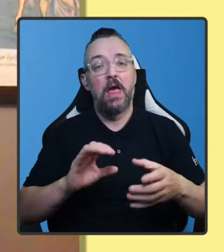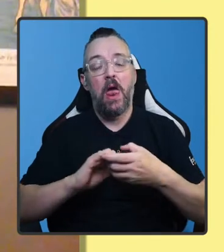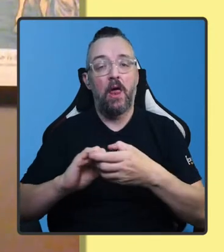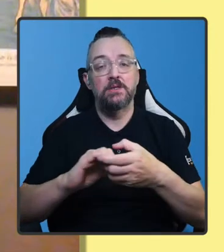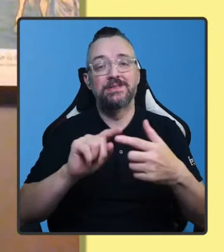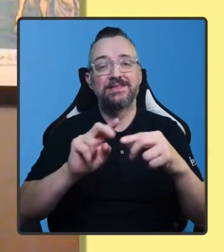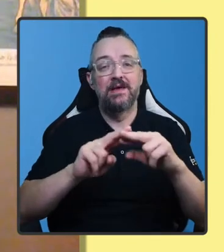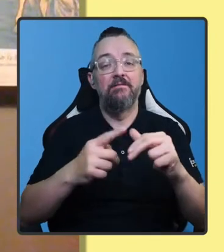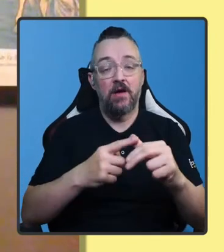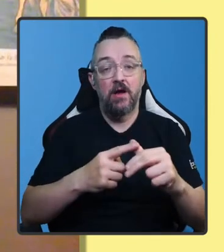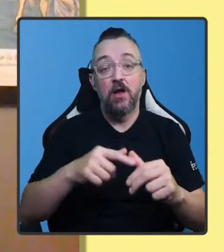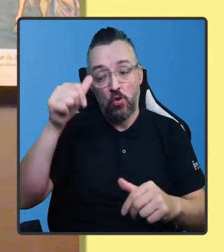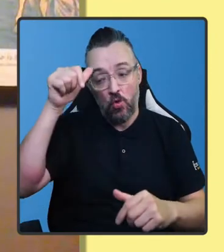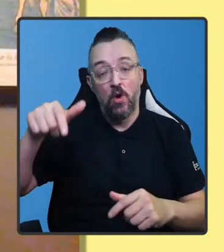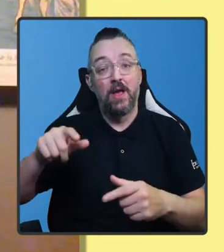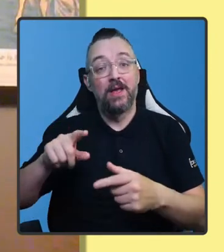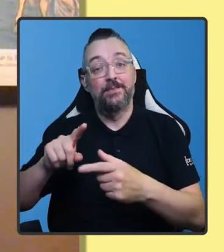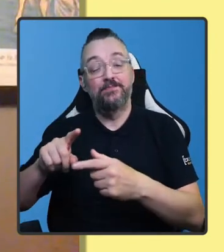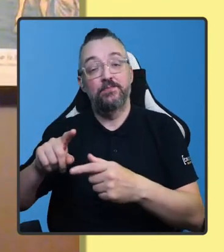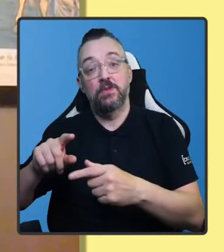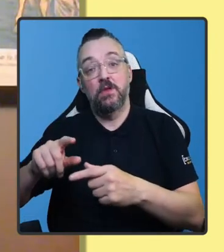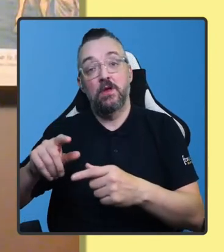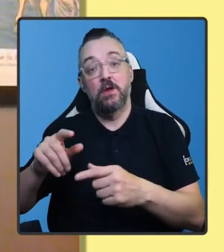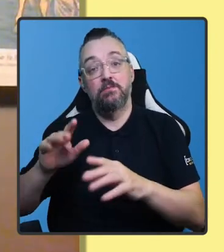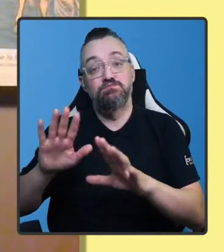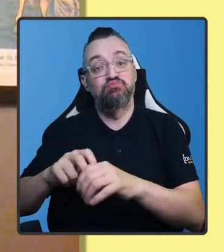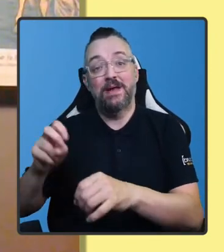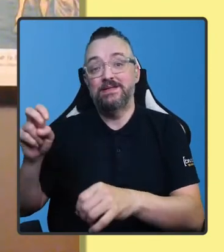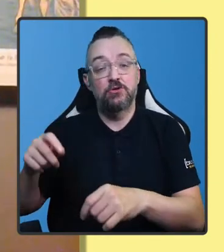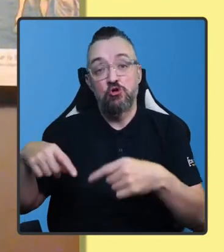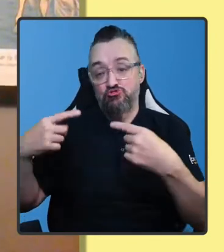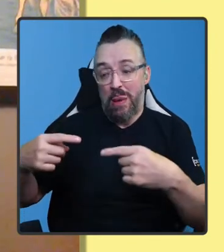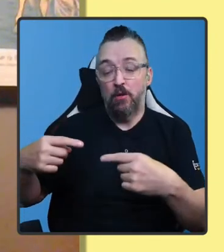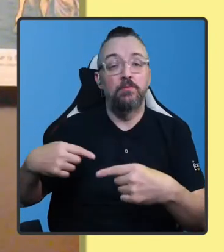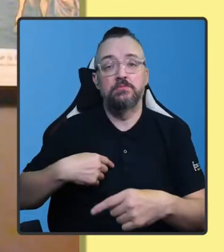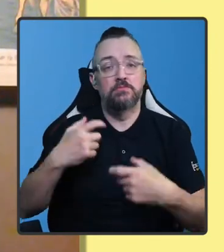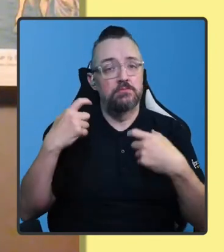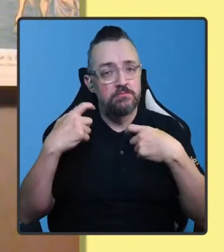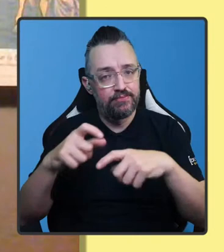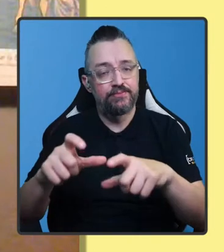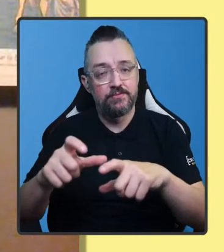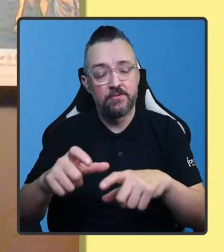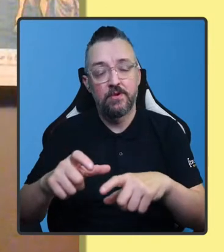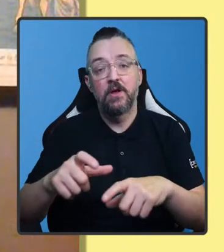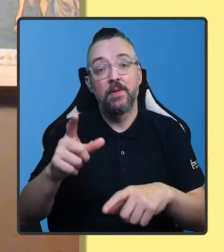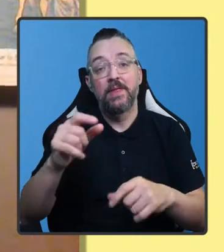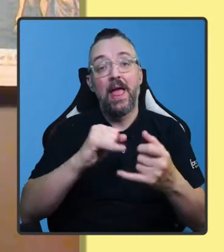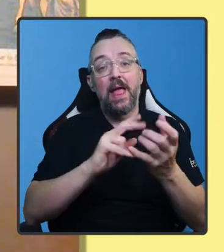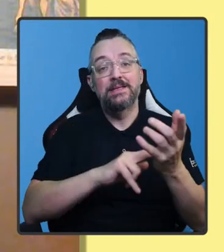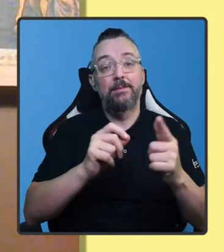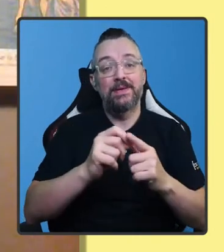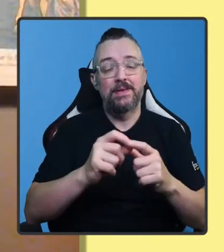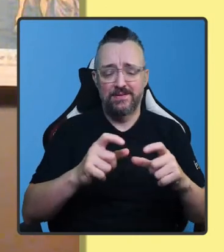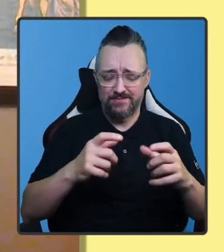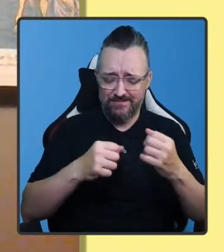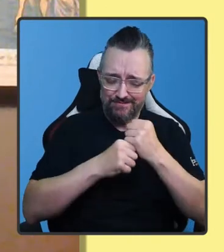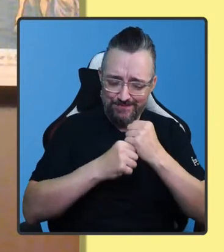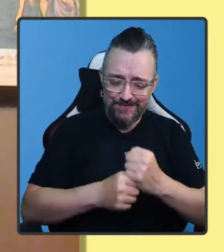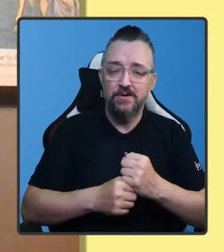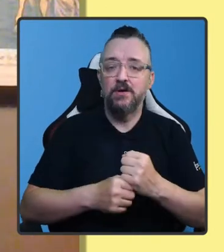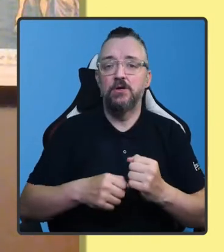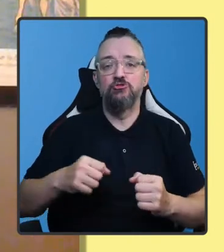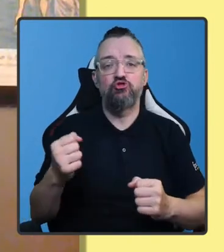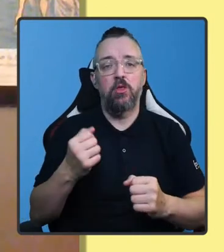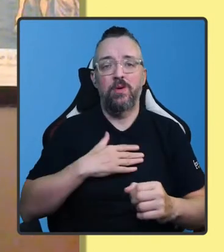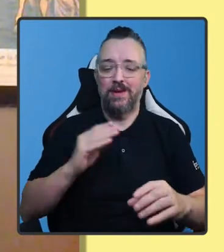no longer allows us representation in the EU Parliament. And it is also the case that the SNP remains committed to Scotland's place in Europe.